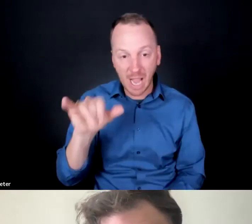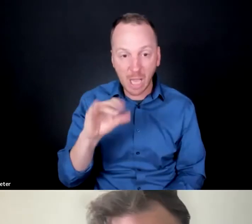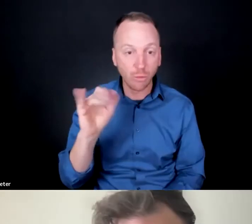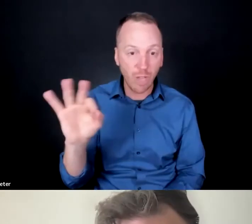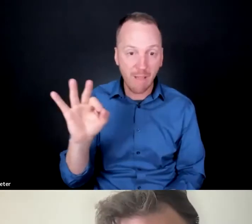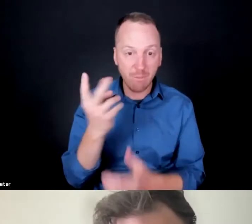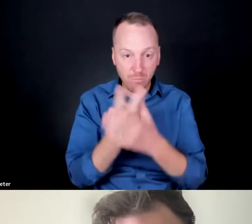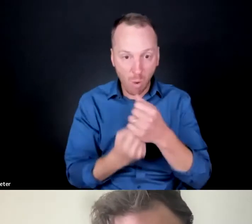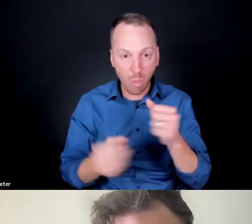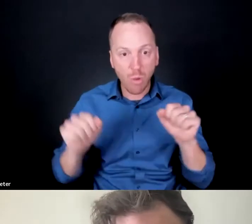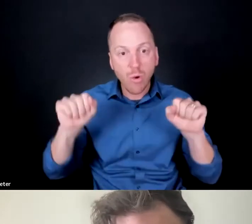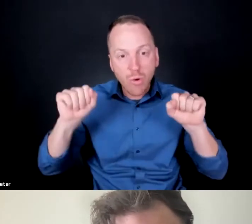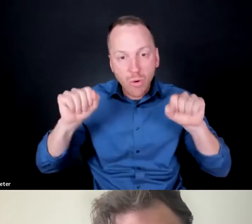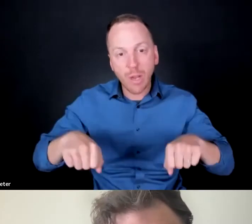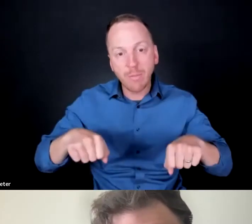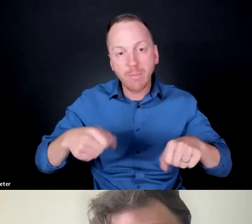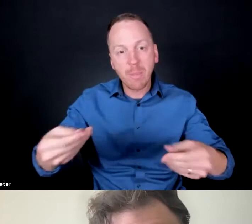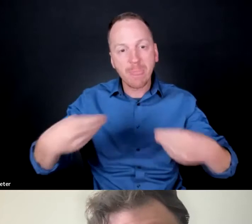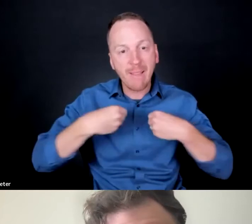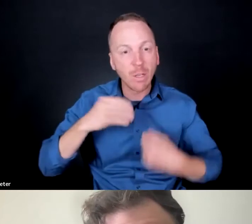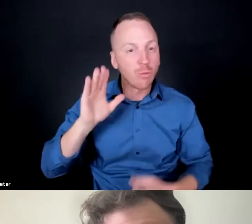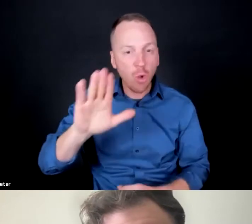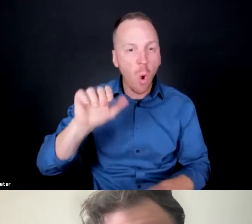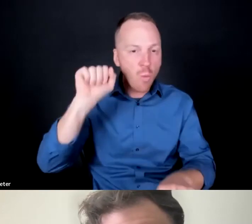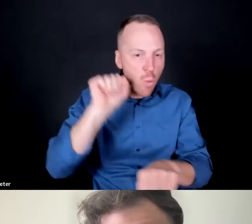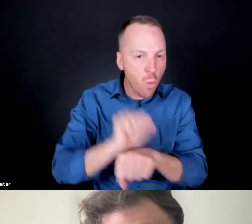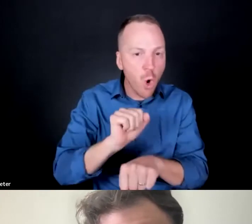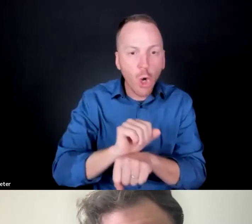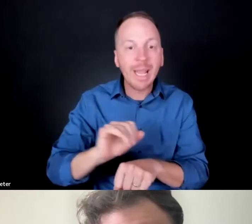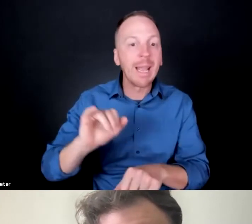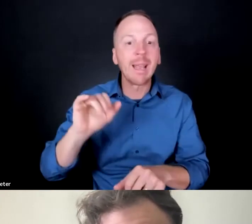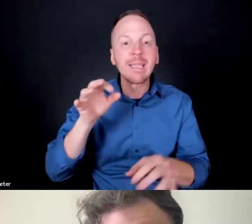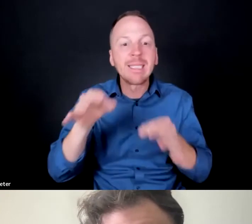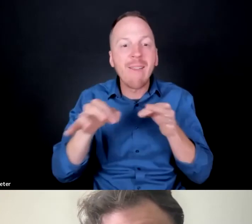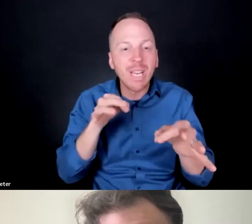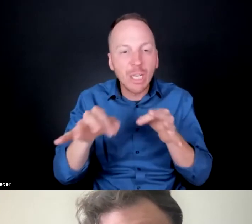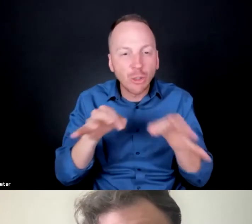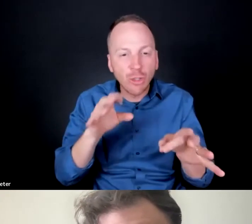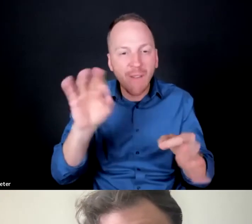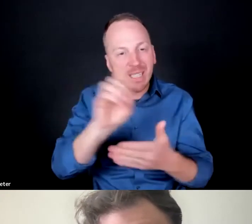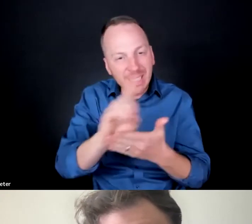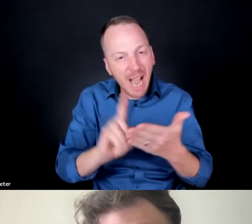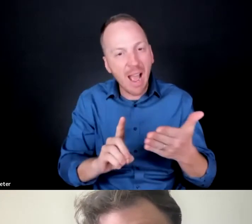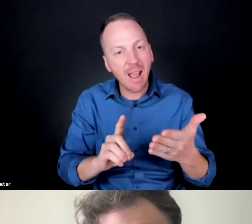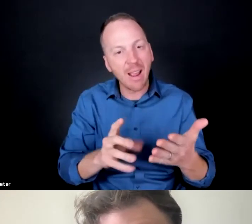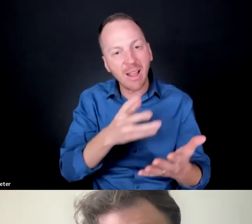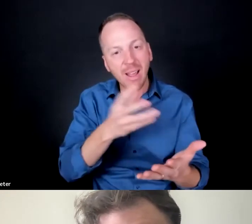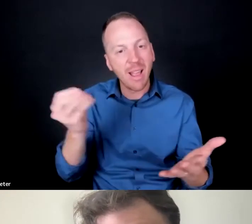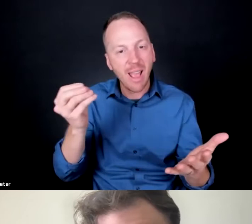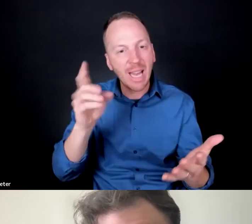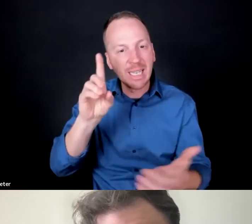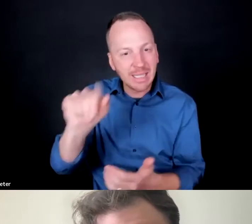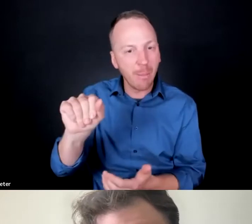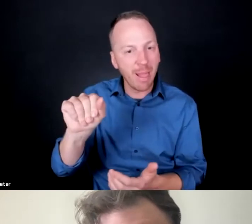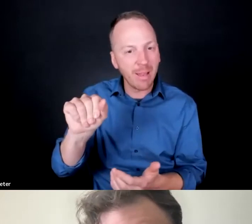Jeff could give us your working definitions of design and